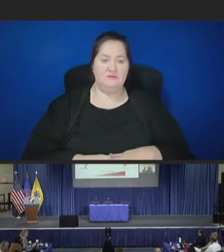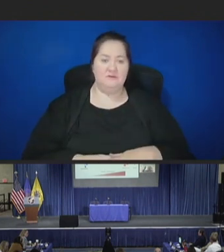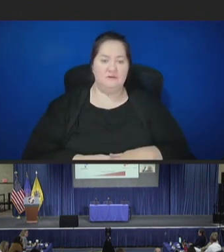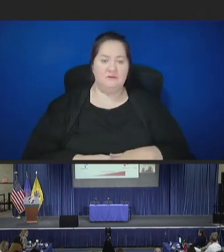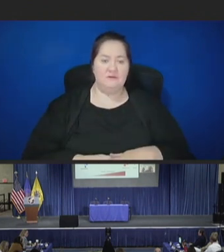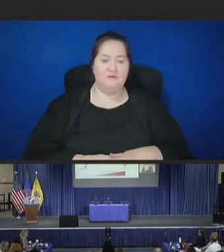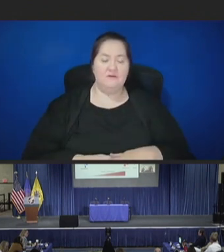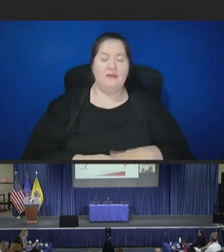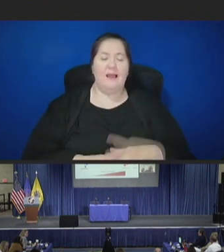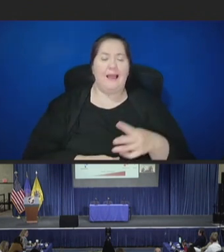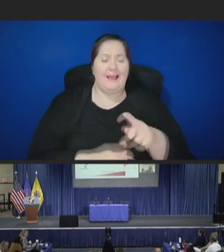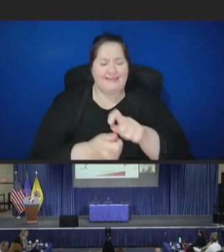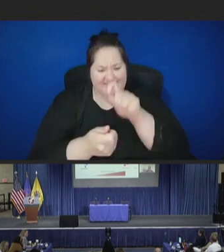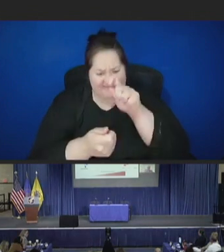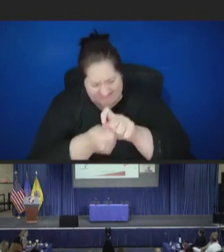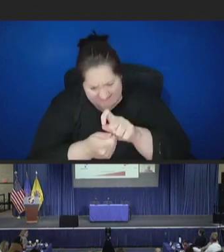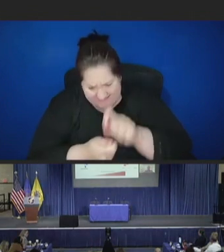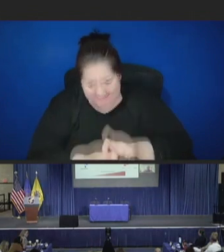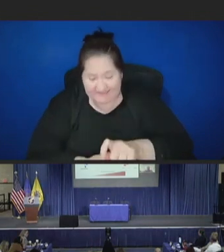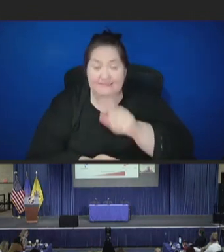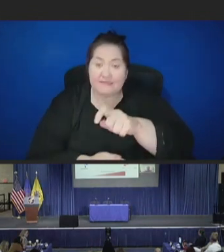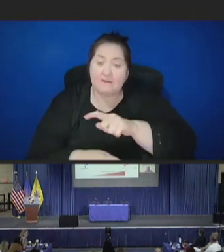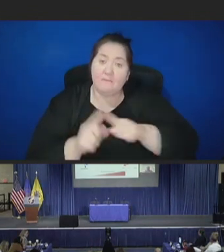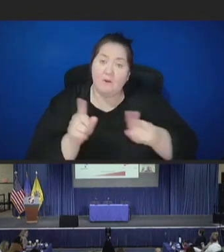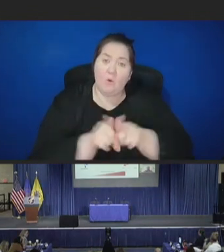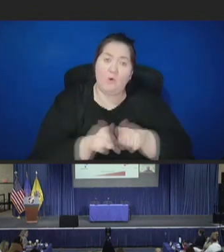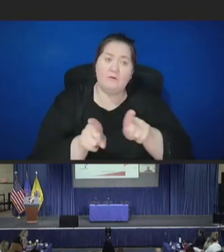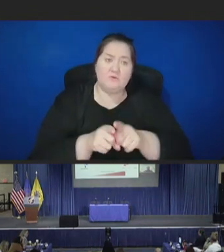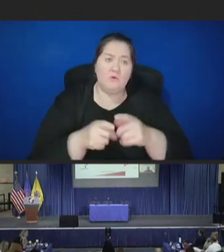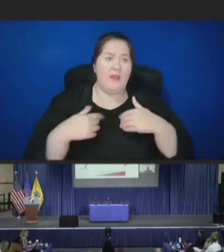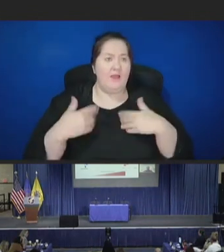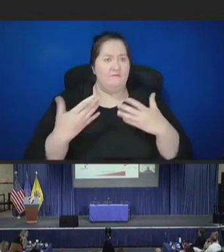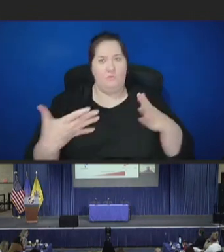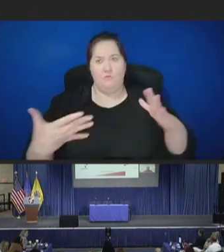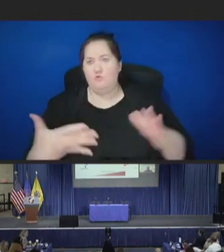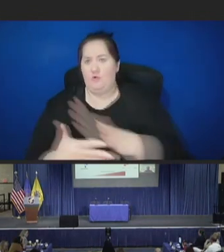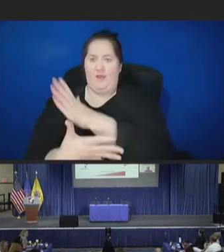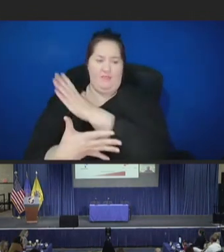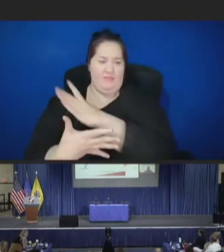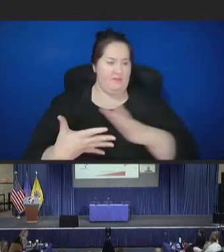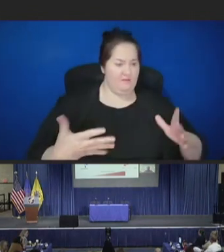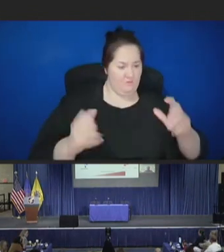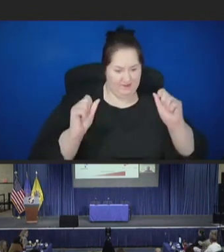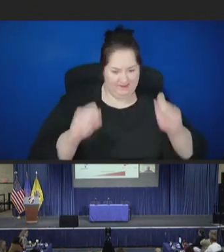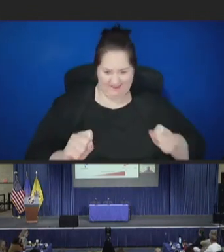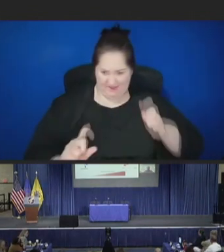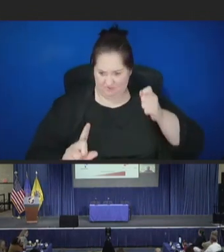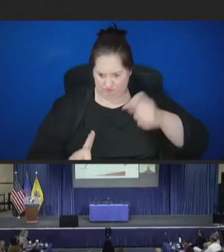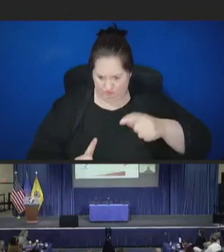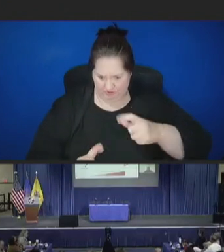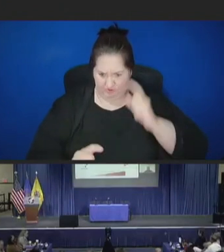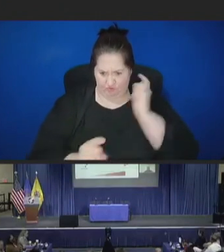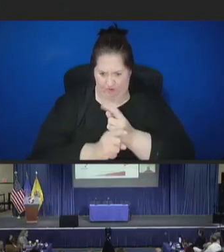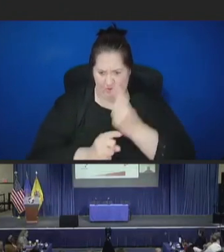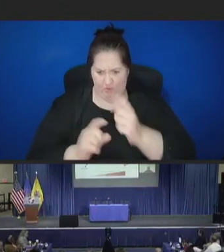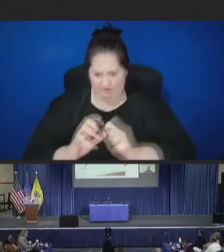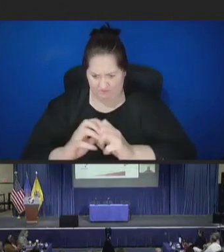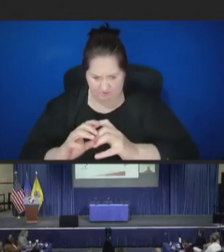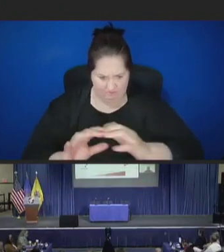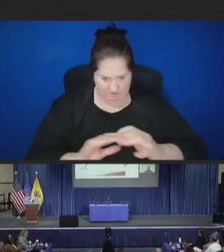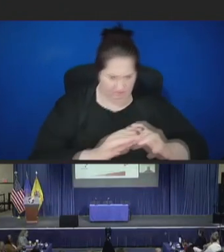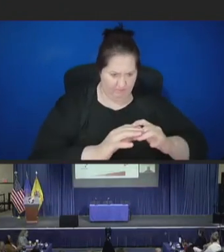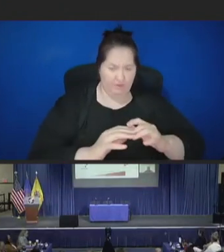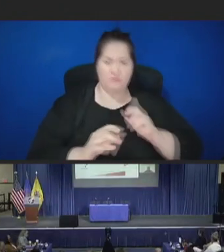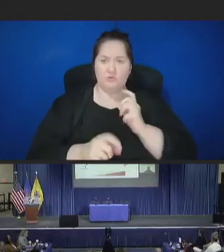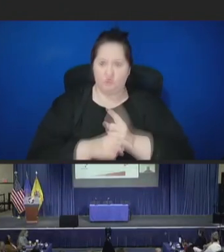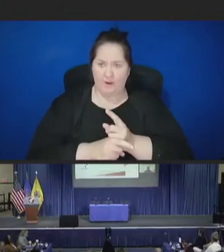with high specificity, but you also need to have this sort of breadth of triggering of the right precursor pool. And as we know from